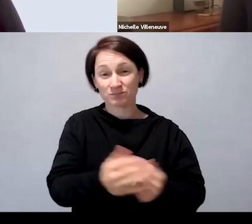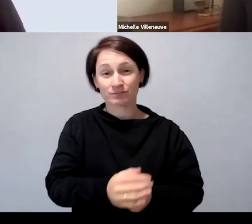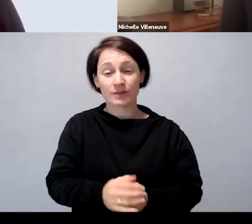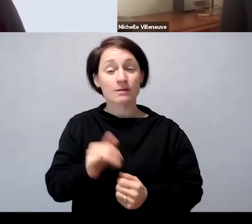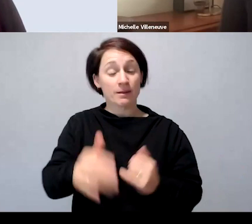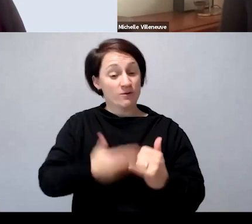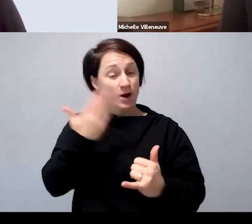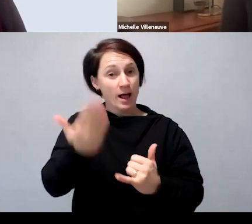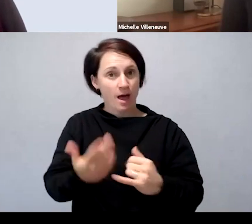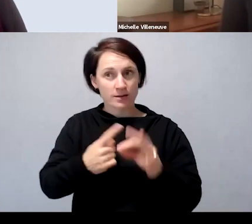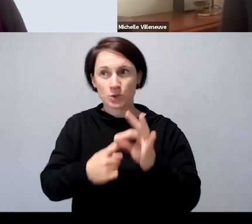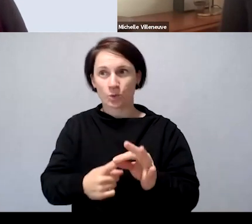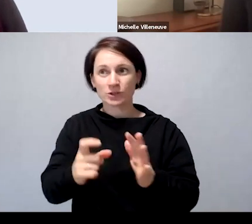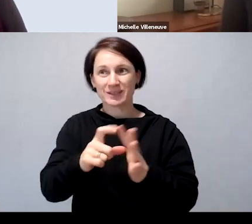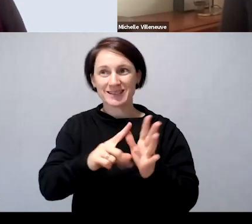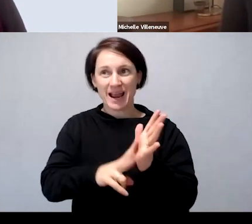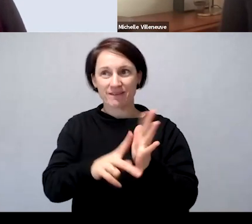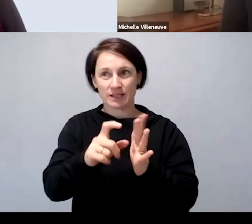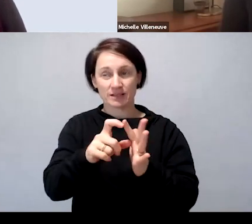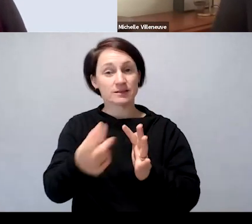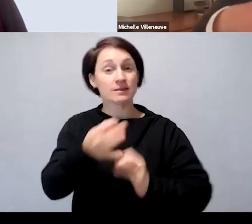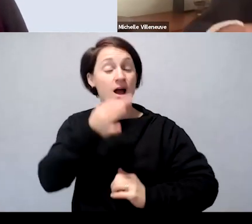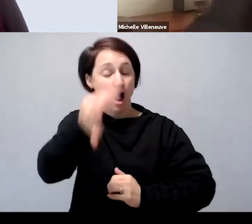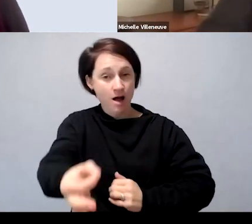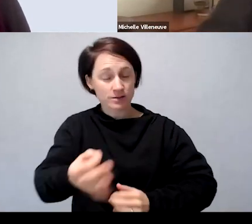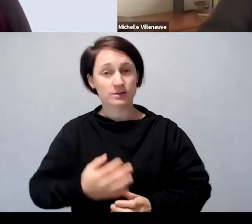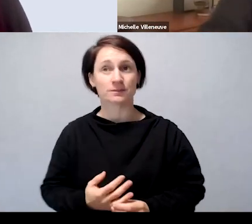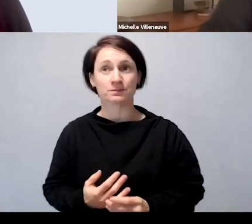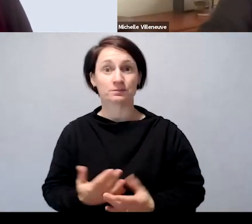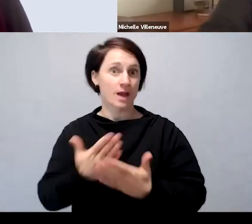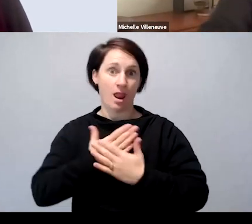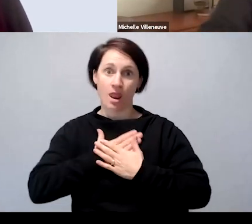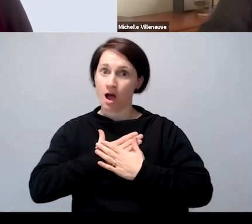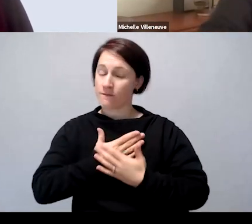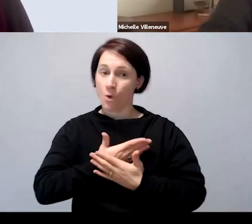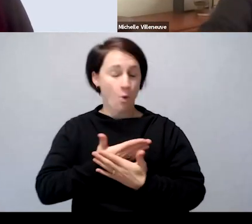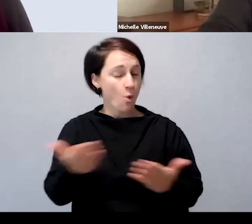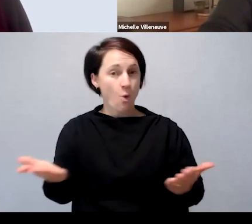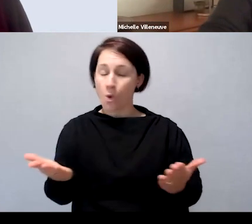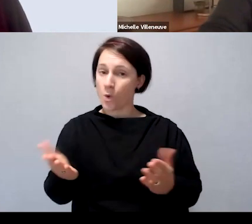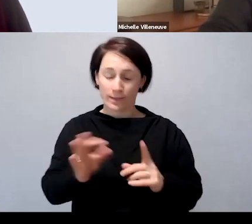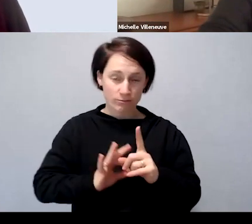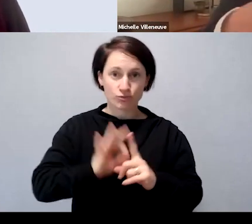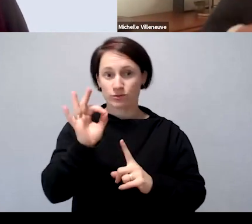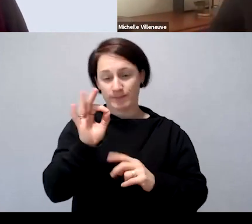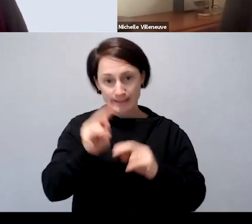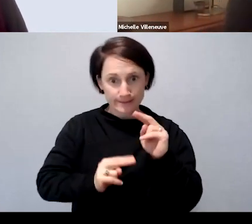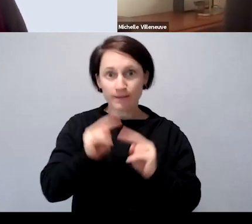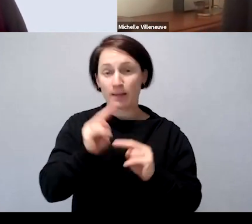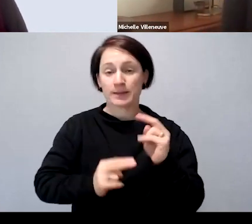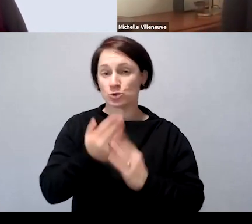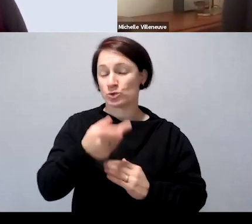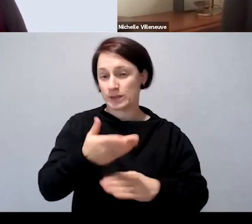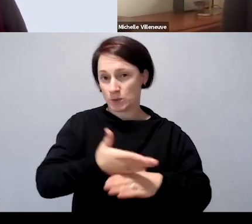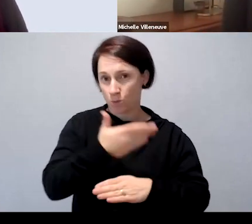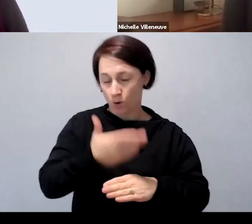I'd like to ask David's question. Hello, David. Loving all the advancements that have been made in this work, has a